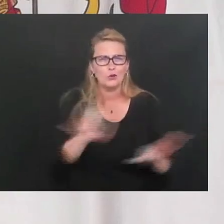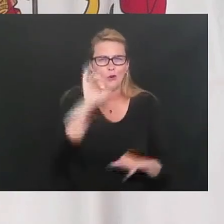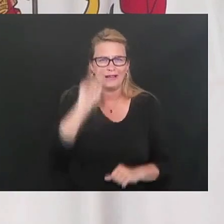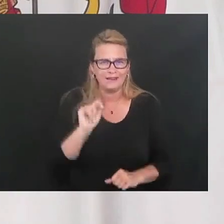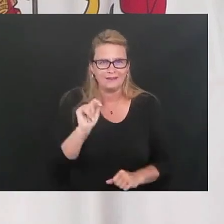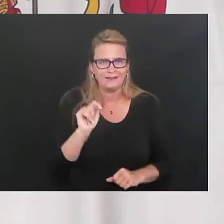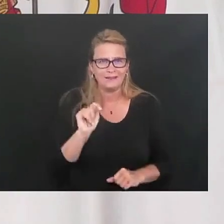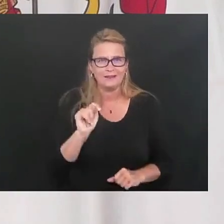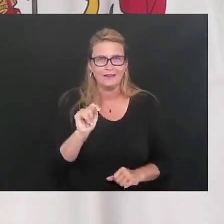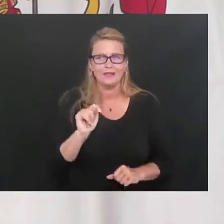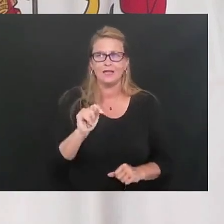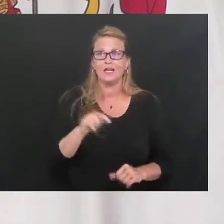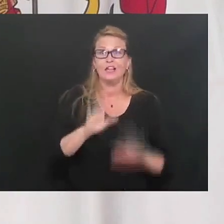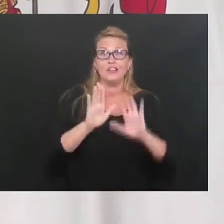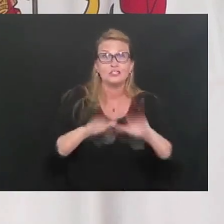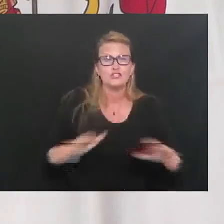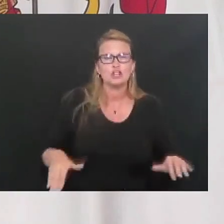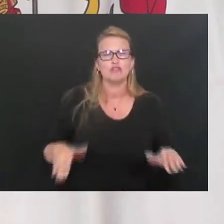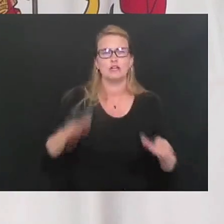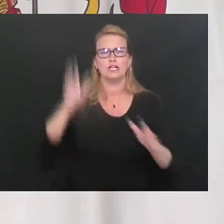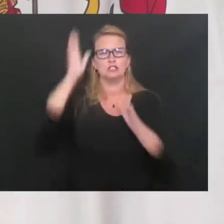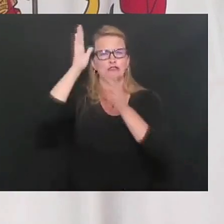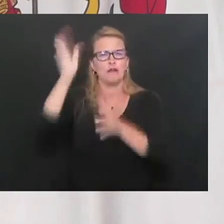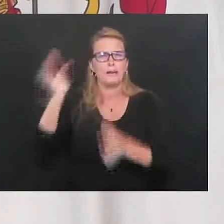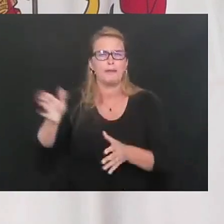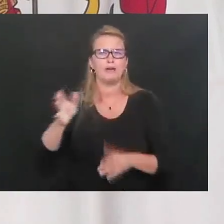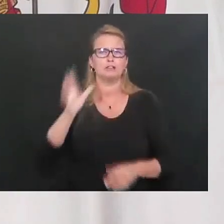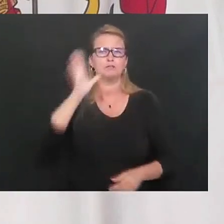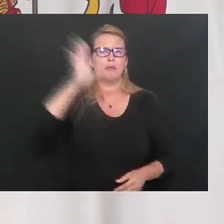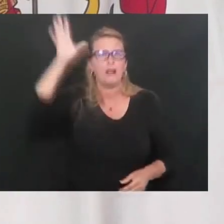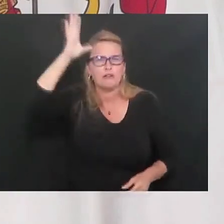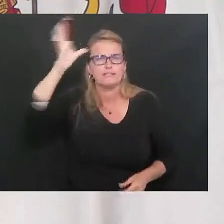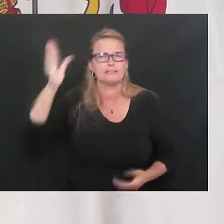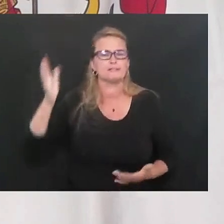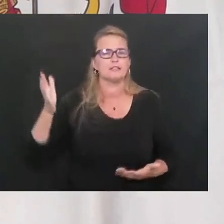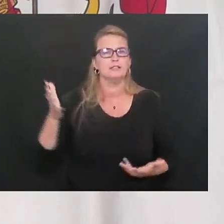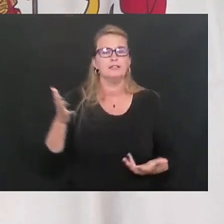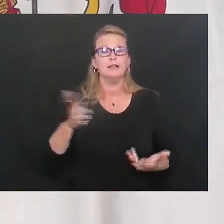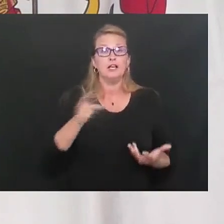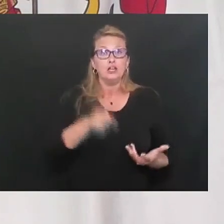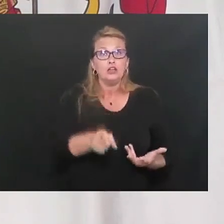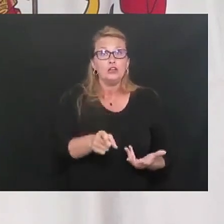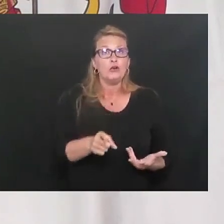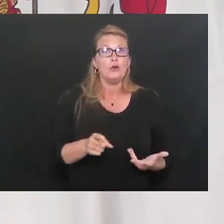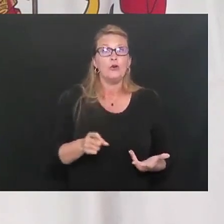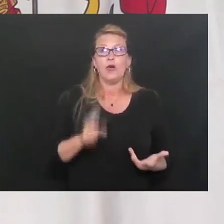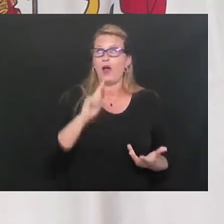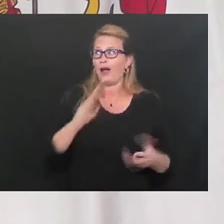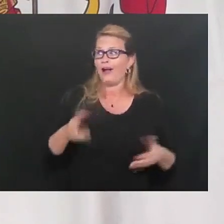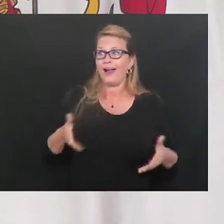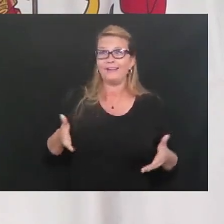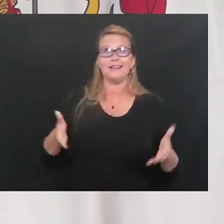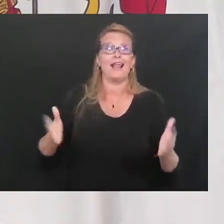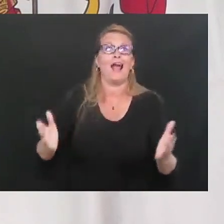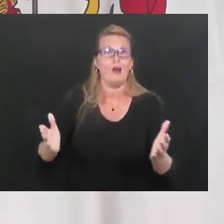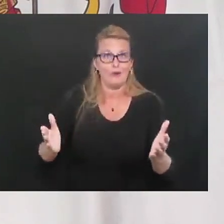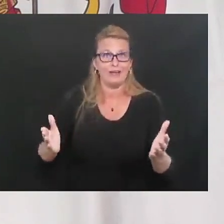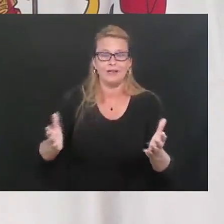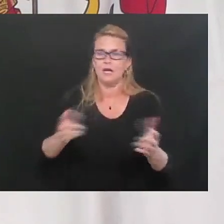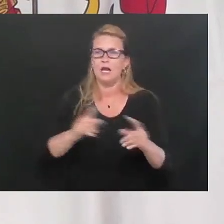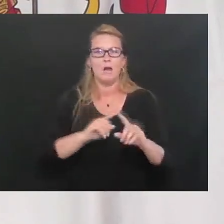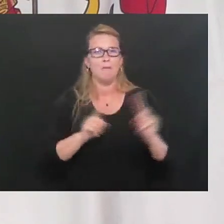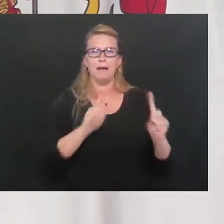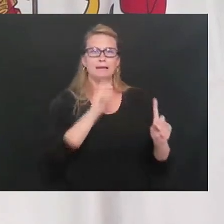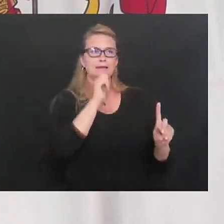you doing, grandparents? What are you doing, parents, if you are allowing and not